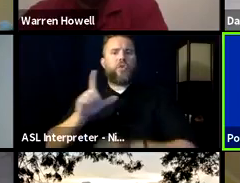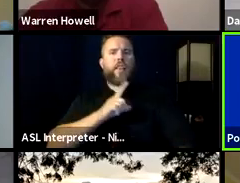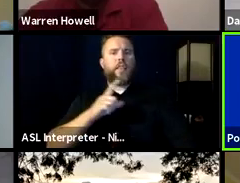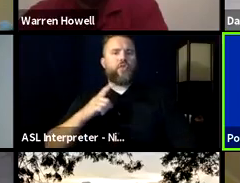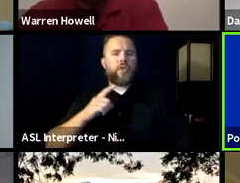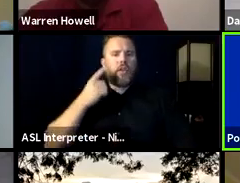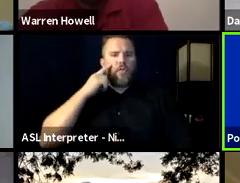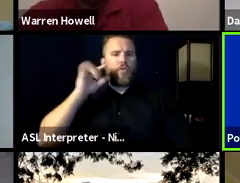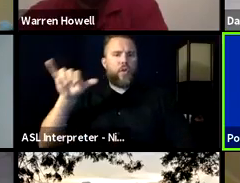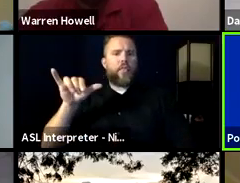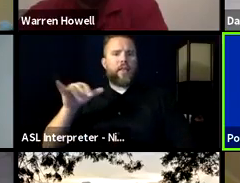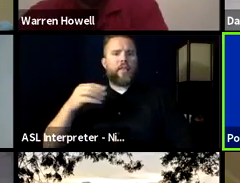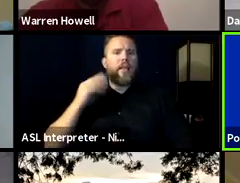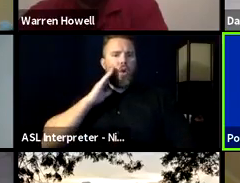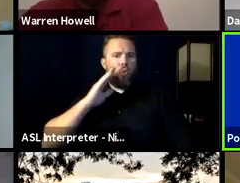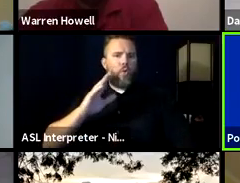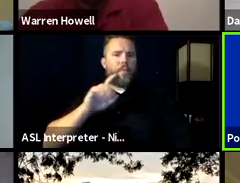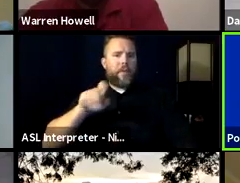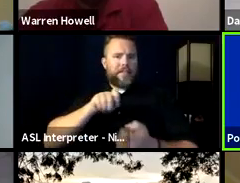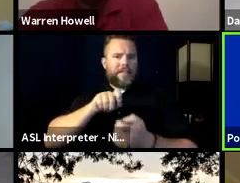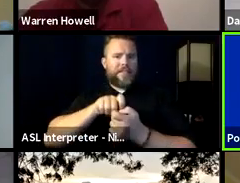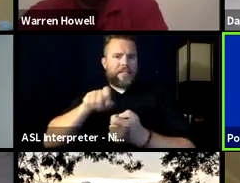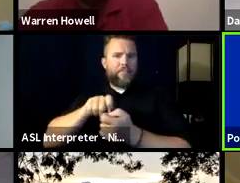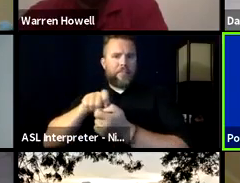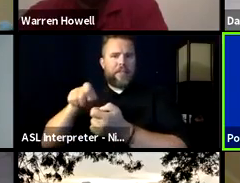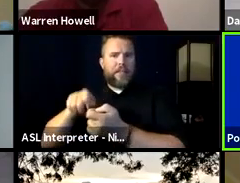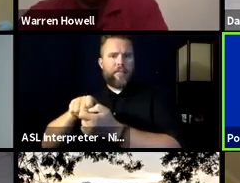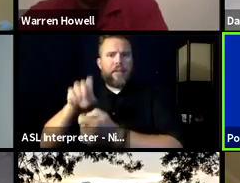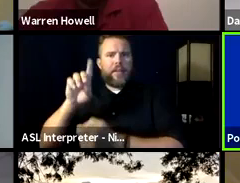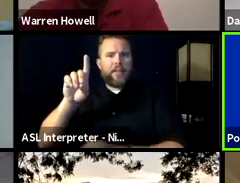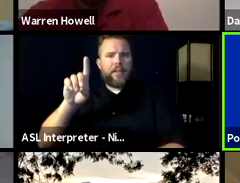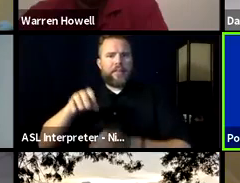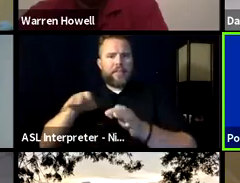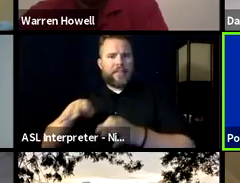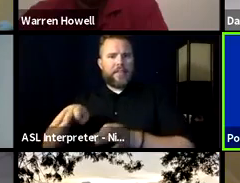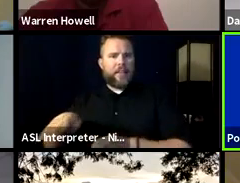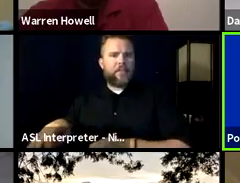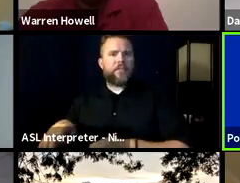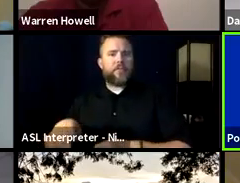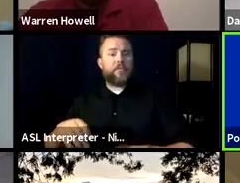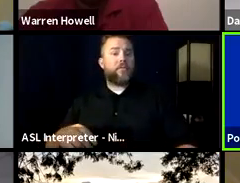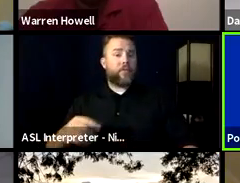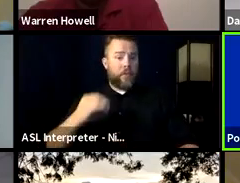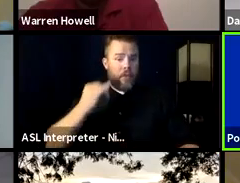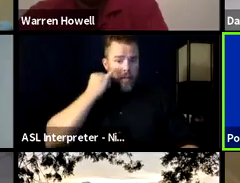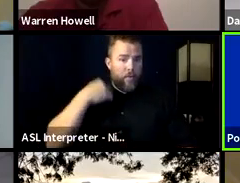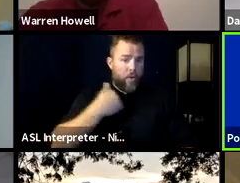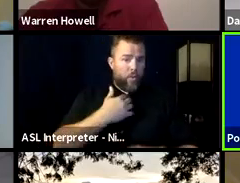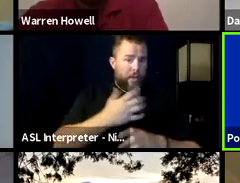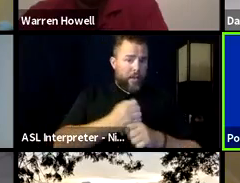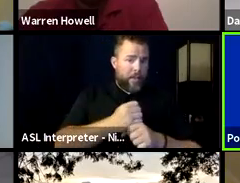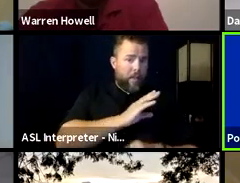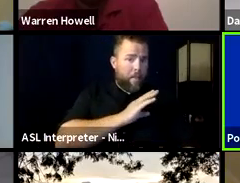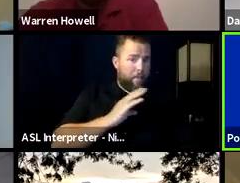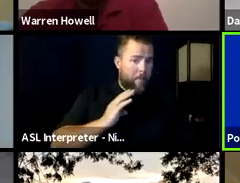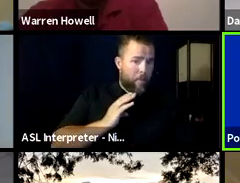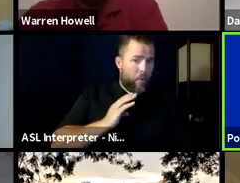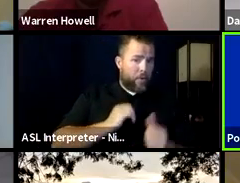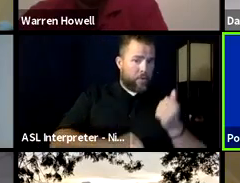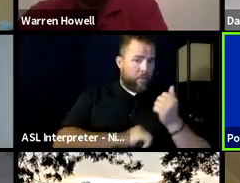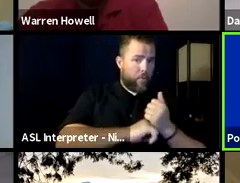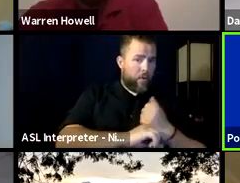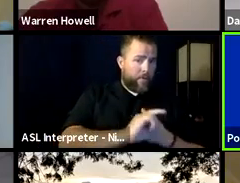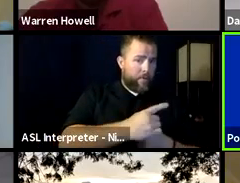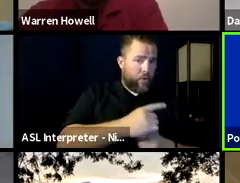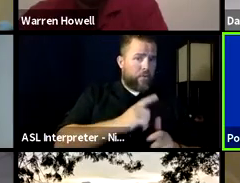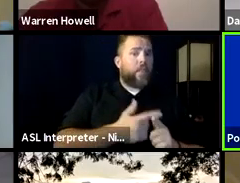that, because there will be very specific details needed to be done. But as I said last, I wanted to get the board of support before I went off and did that and find